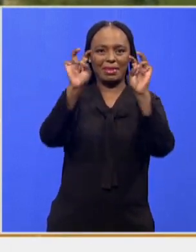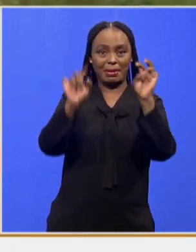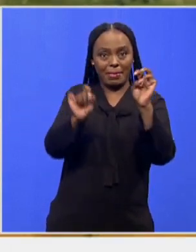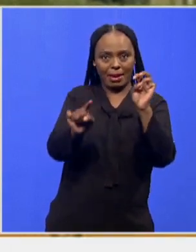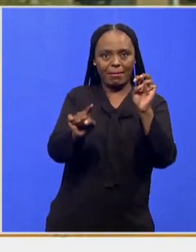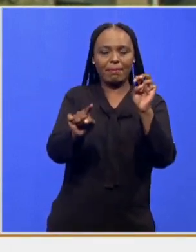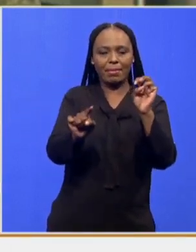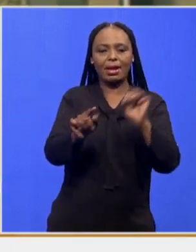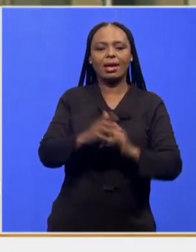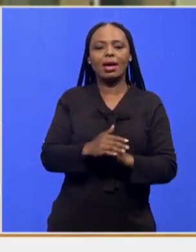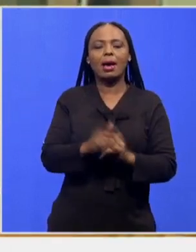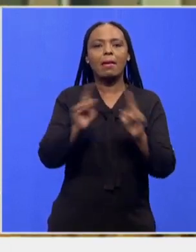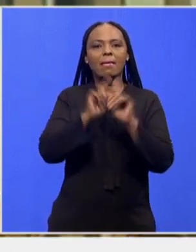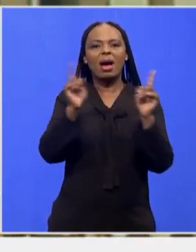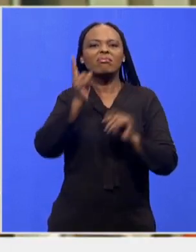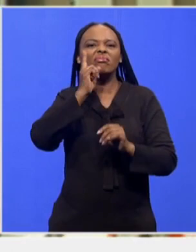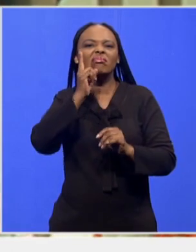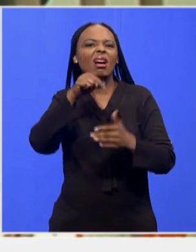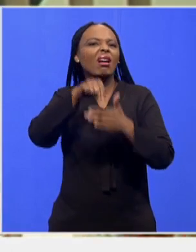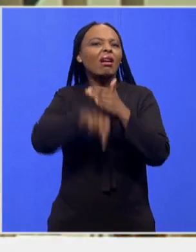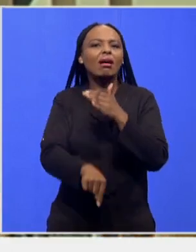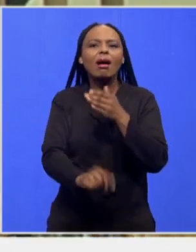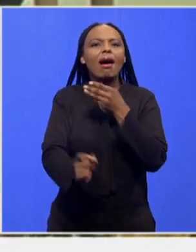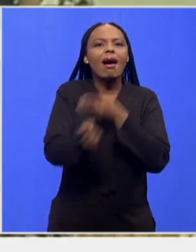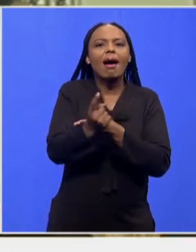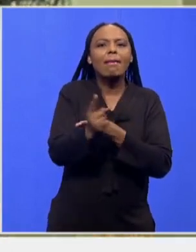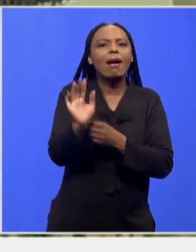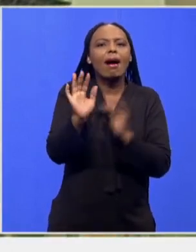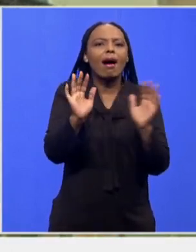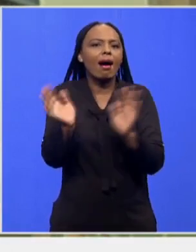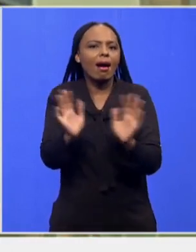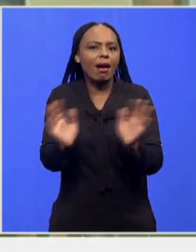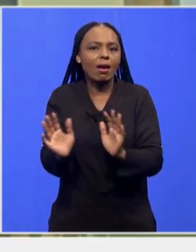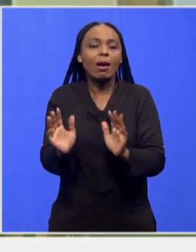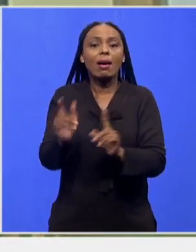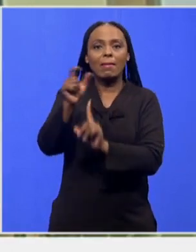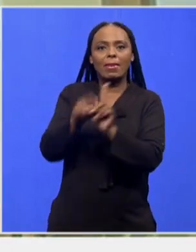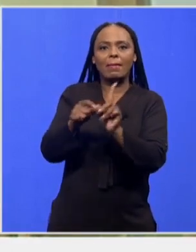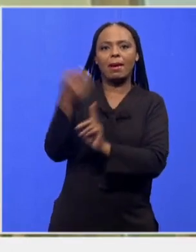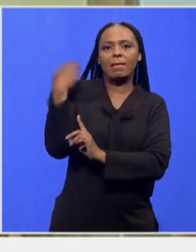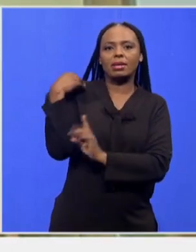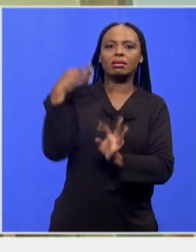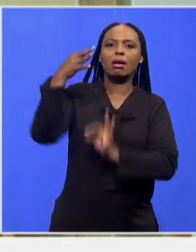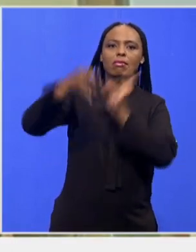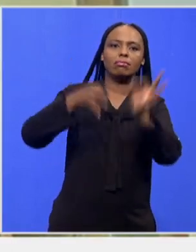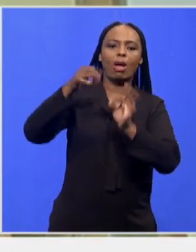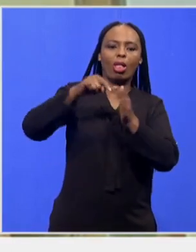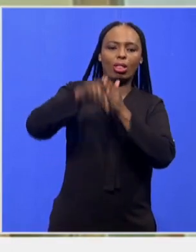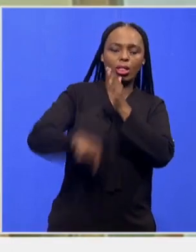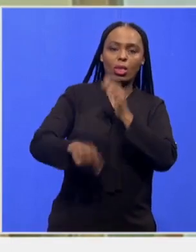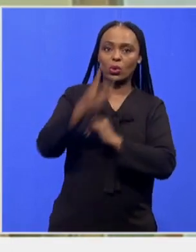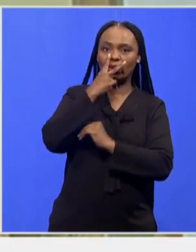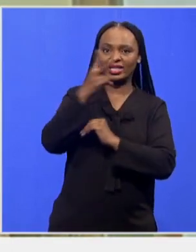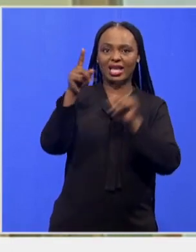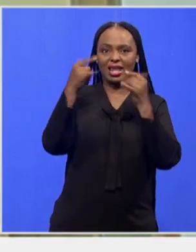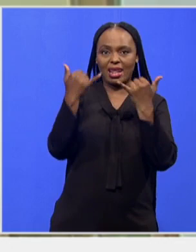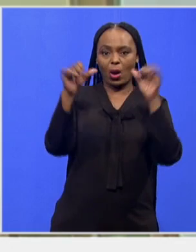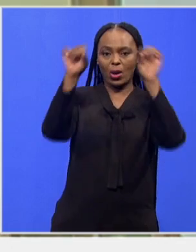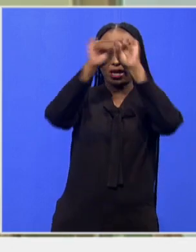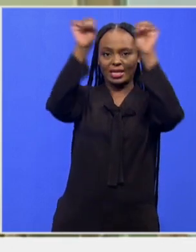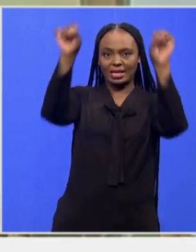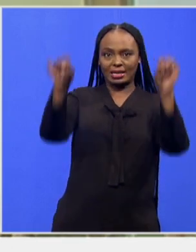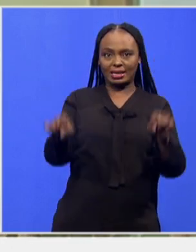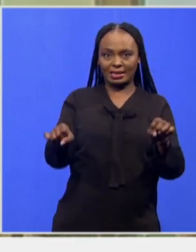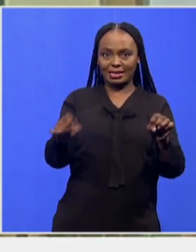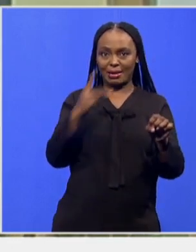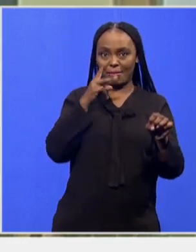the escalation of the costs. We need to also find out, I suppose, from the minister. Let me just step out of shot so you can just see where we are. We need to find out